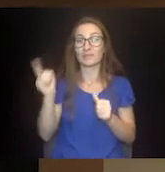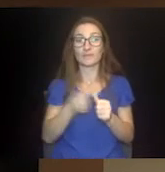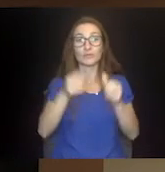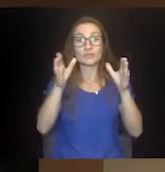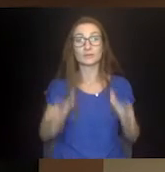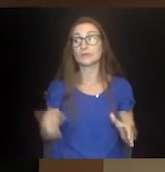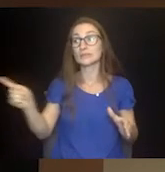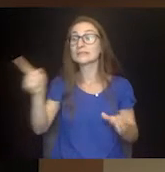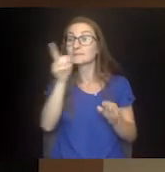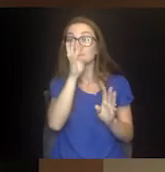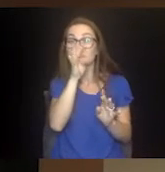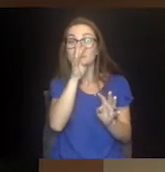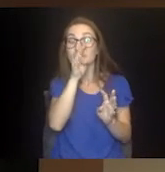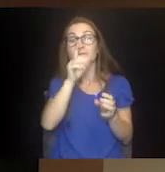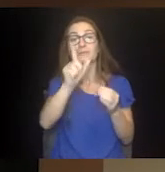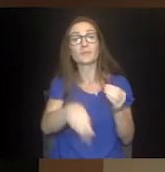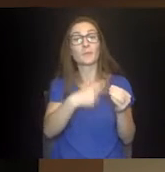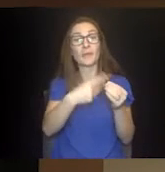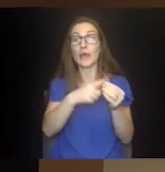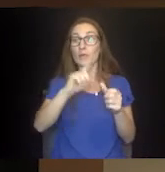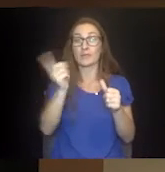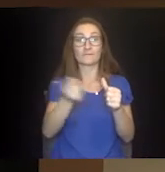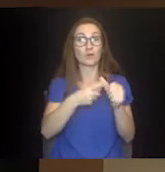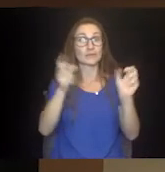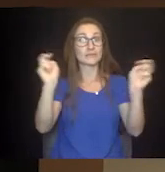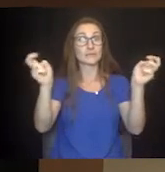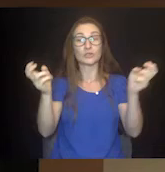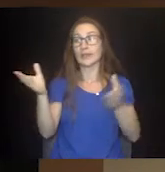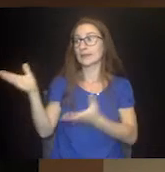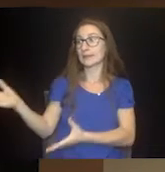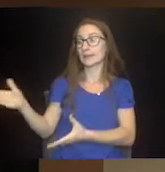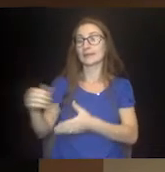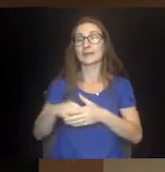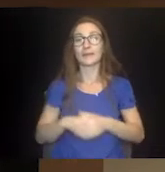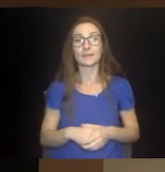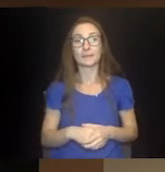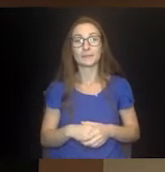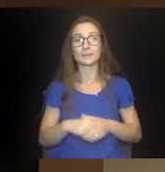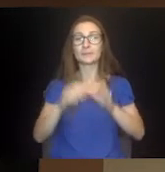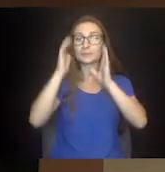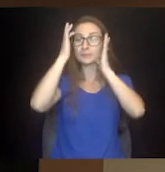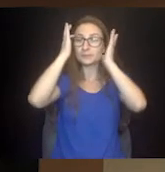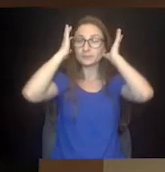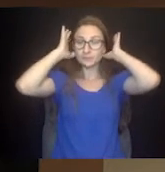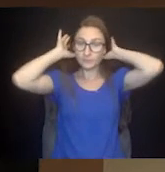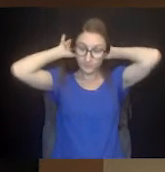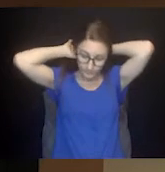I'm going to hand the phone to the first person who's speaking about the first subject. So who is that?